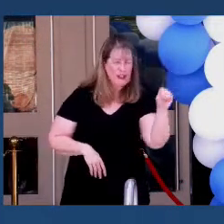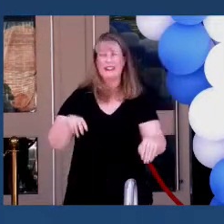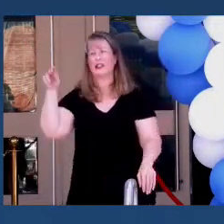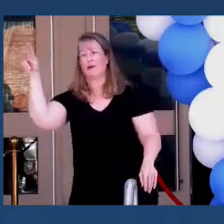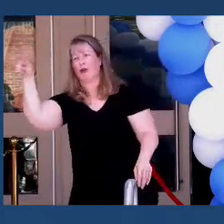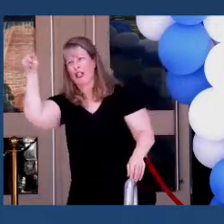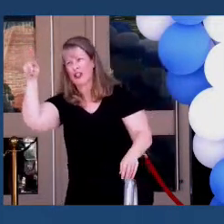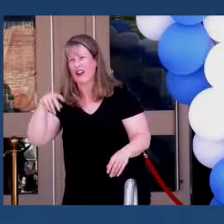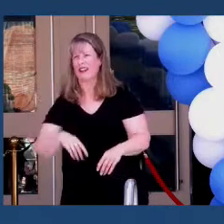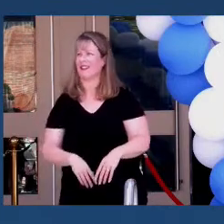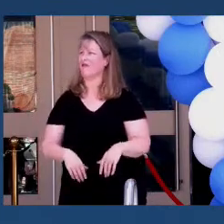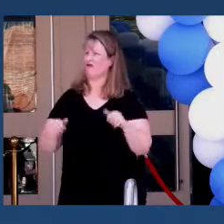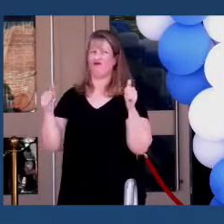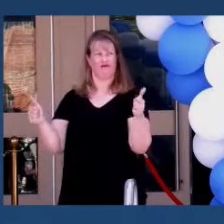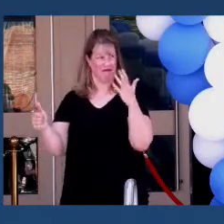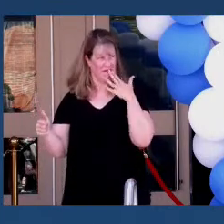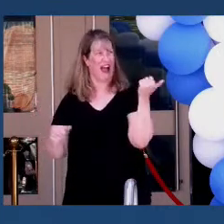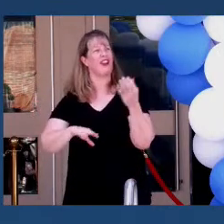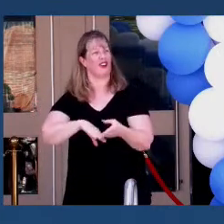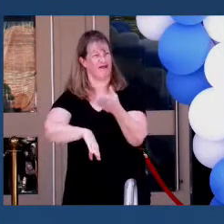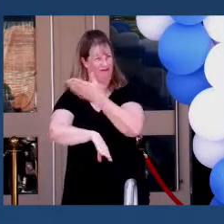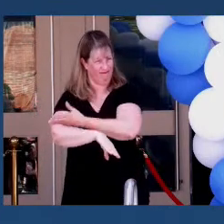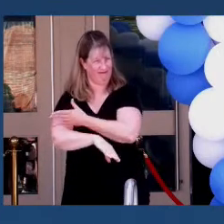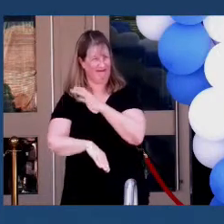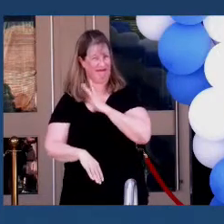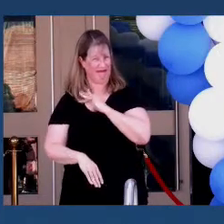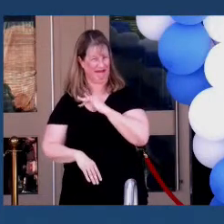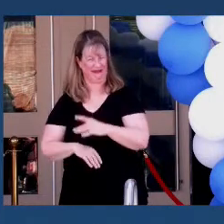Maurice! That sounds a lot better.